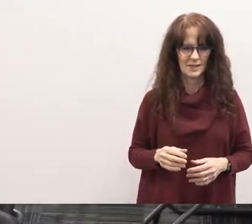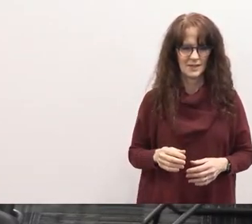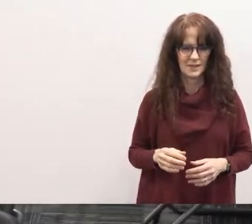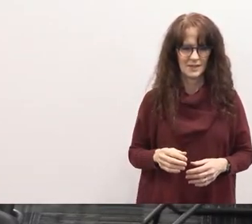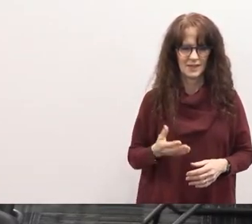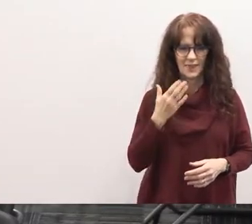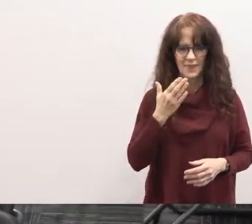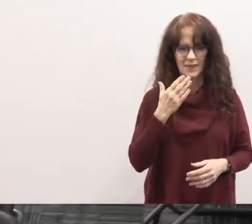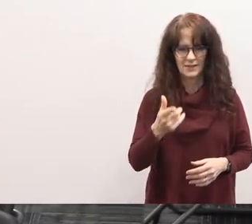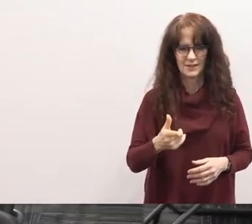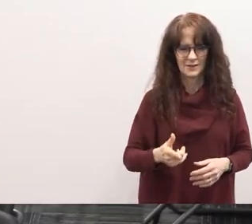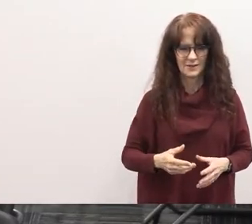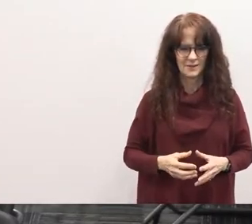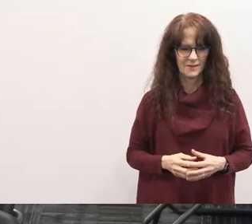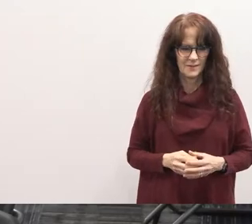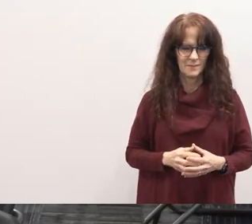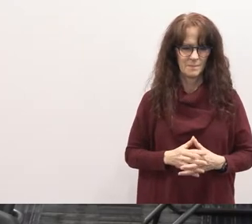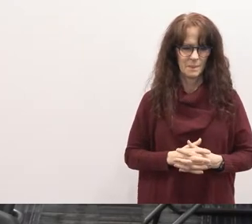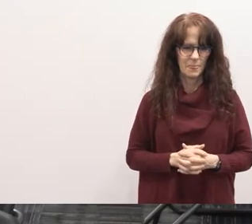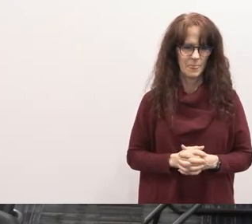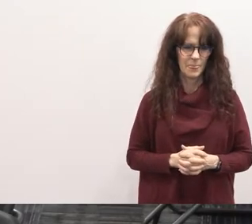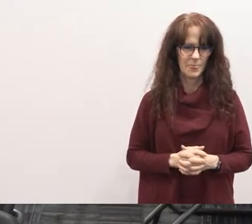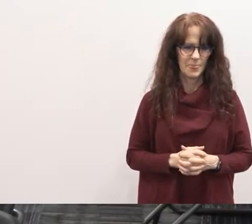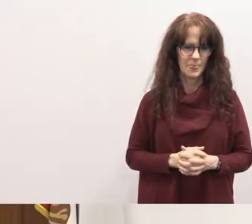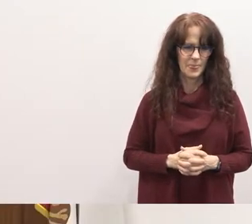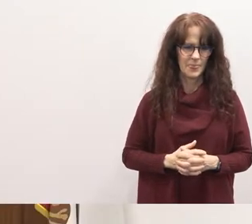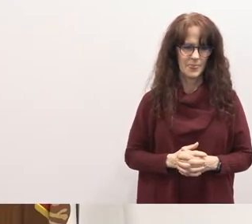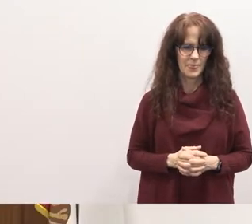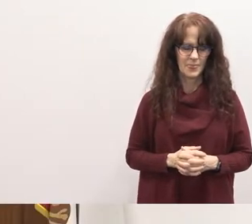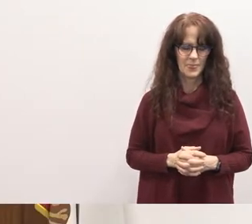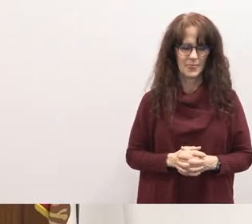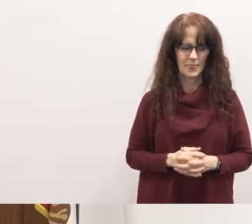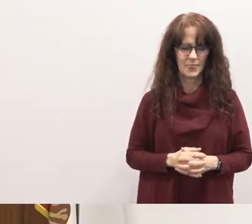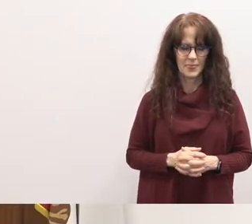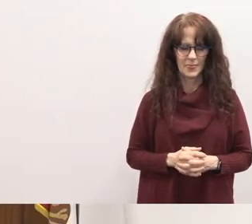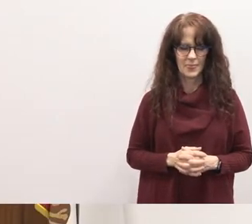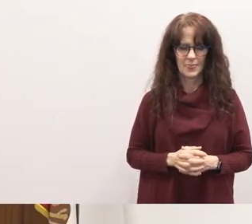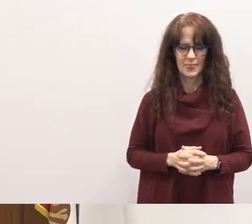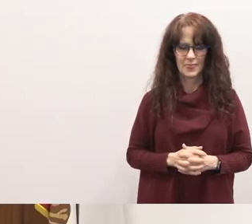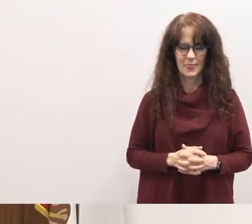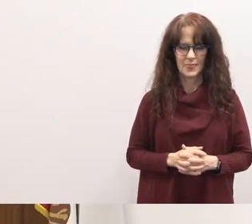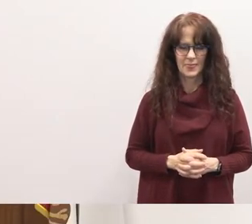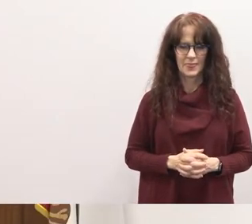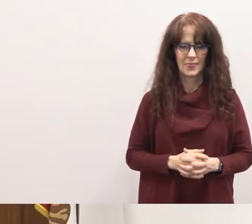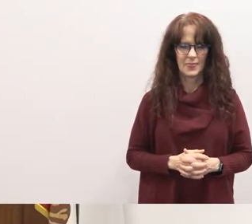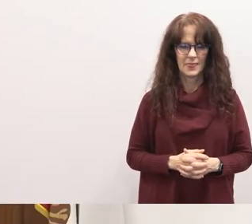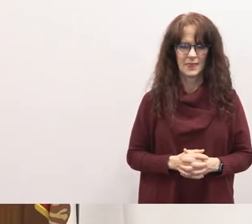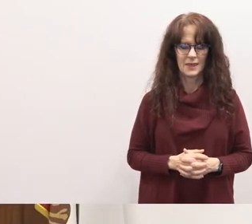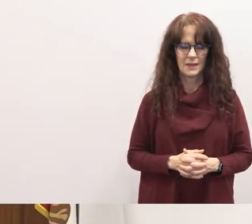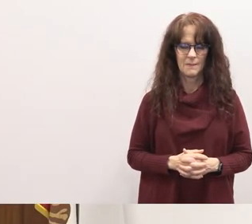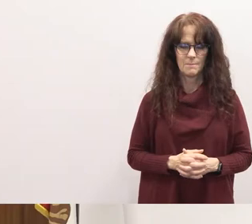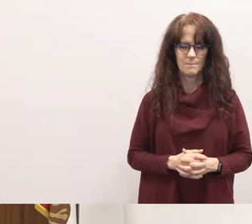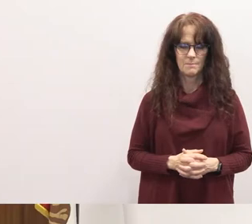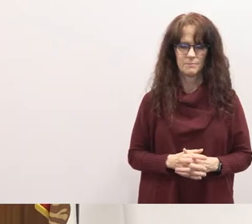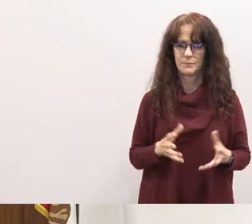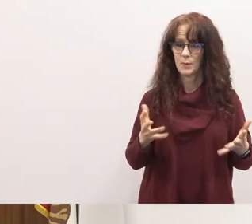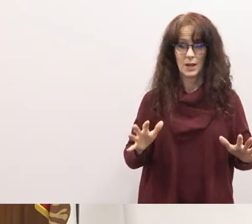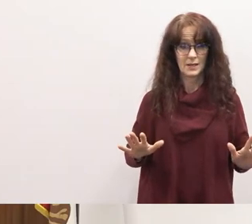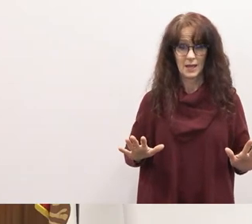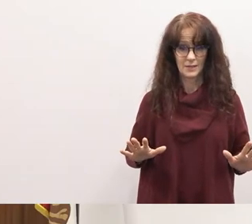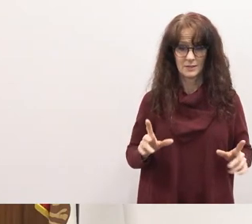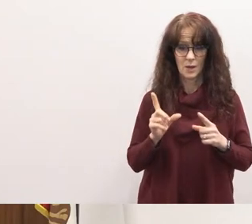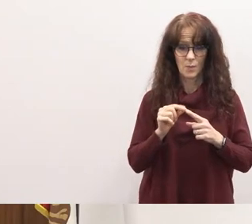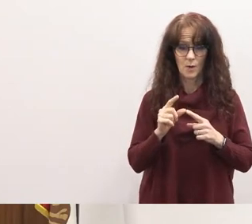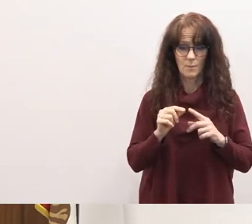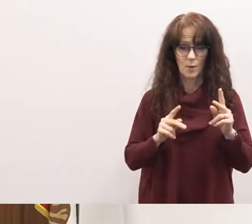right, thank you. Okay. Thank you, everyone. Thanks, Mac. So, but we're not done. There's one